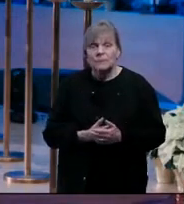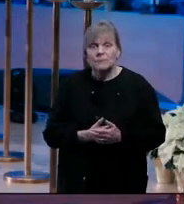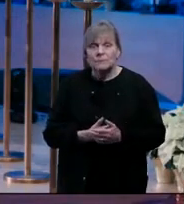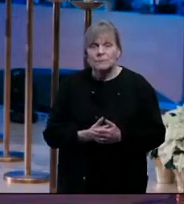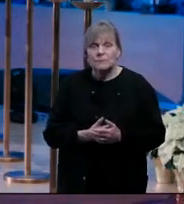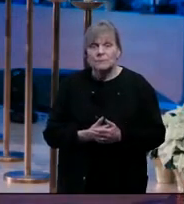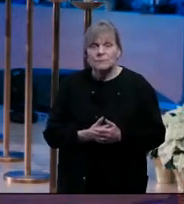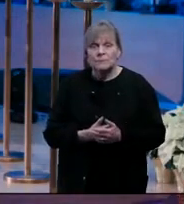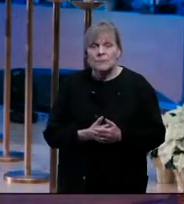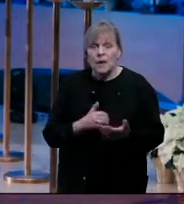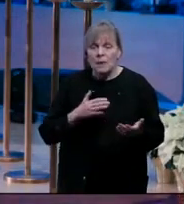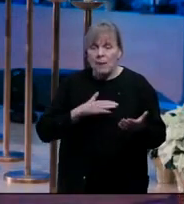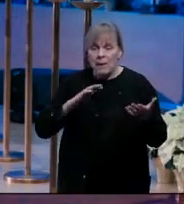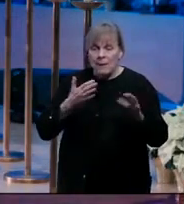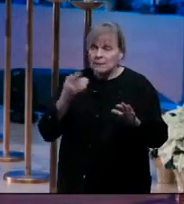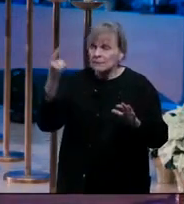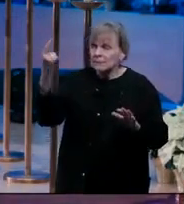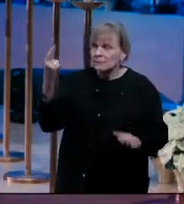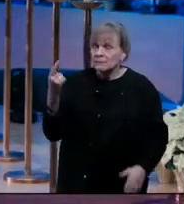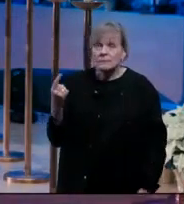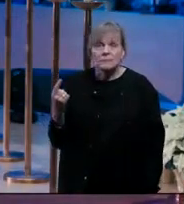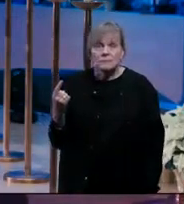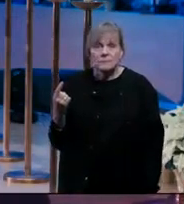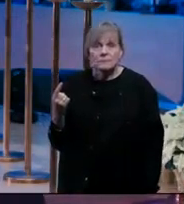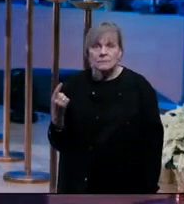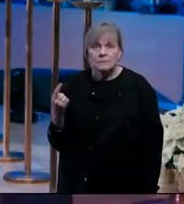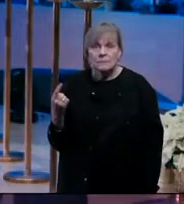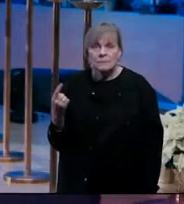and step into my mess?